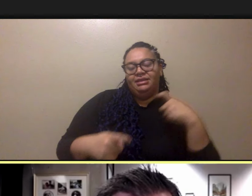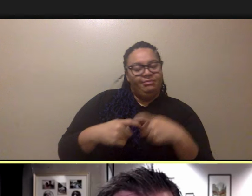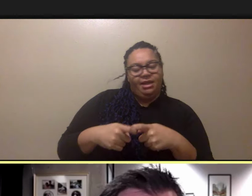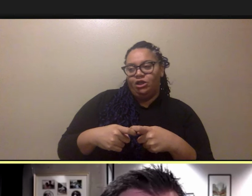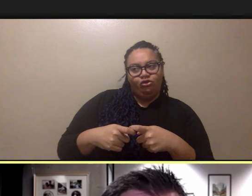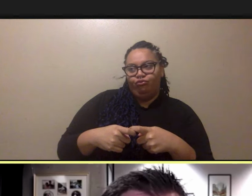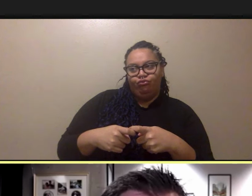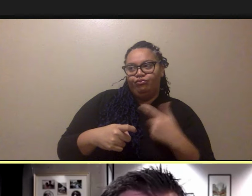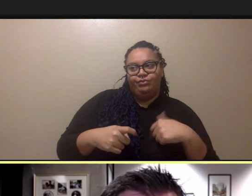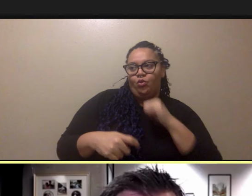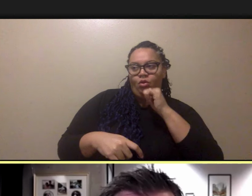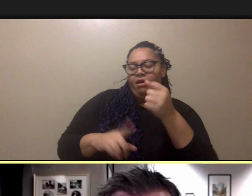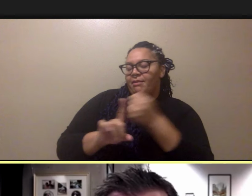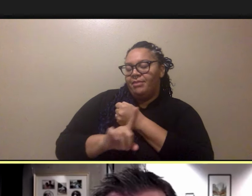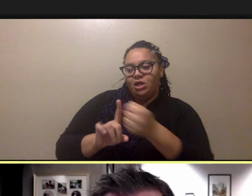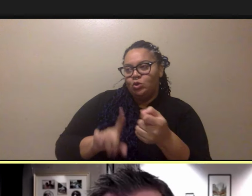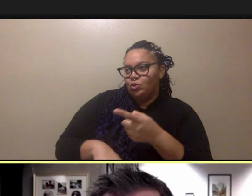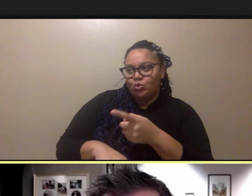that brutalized them.